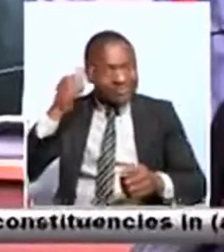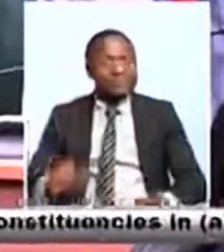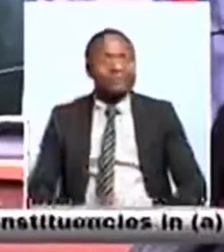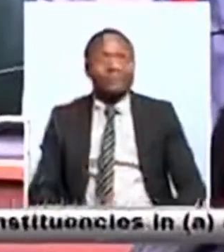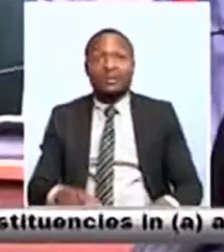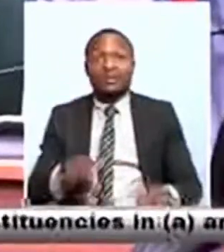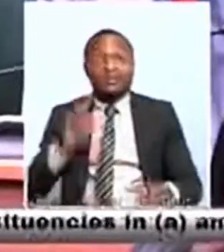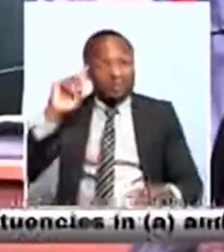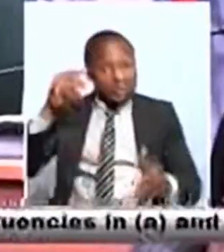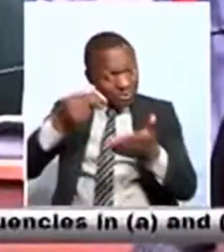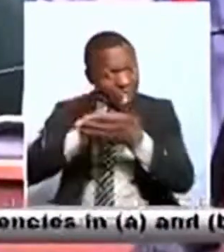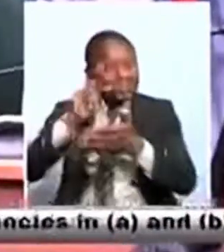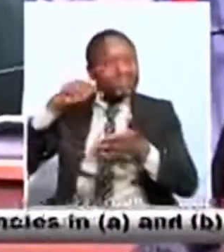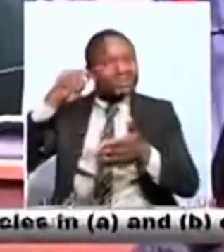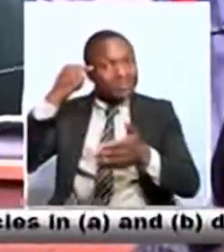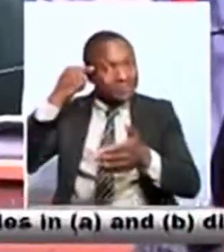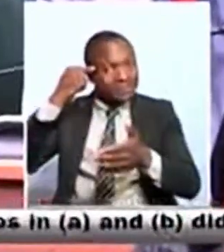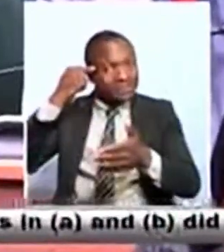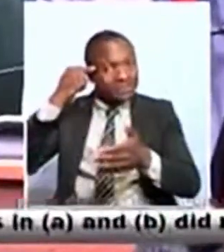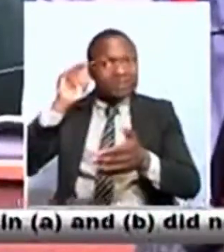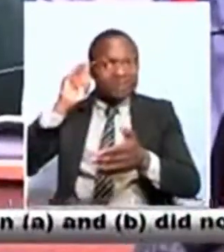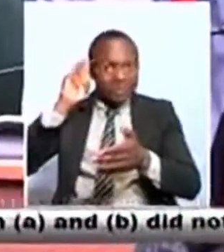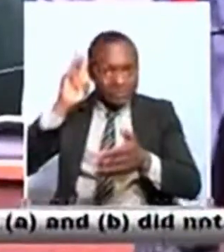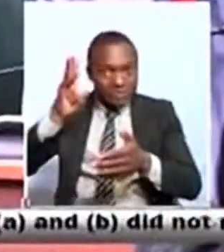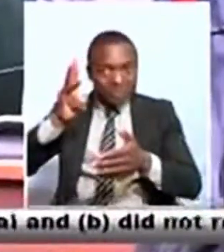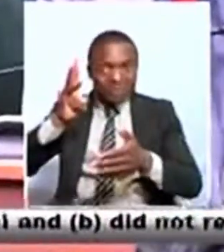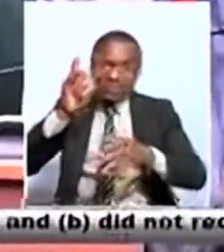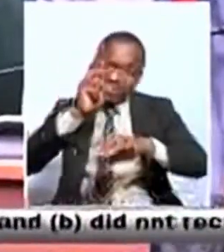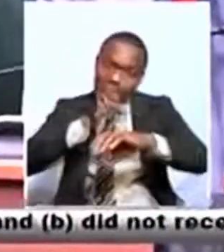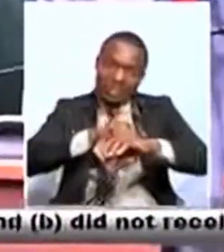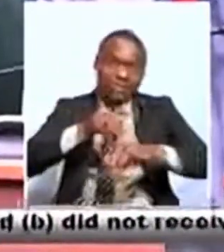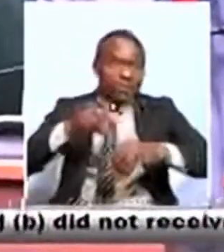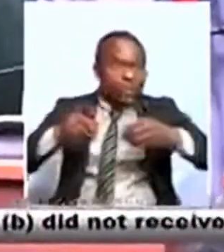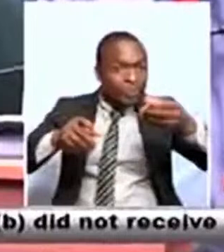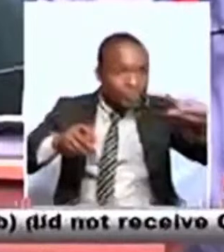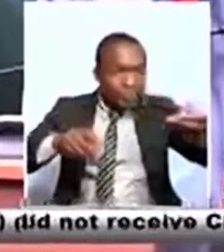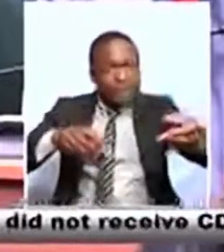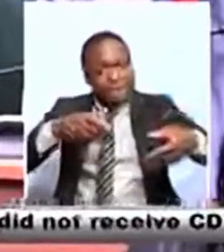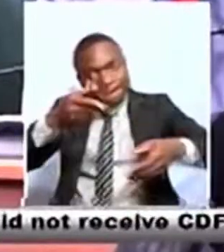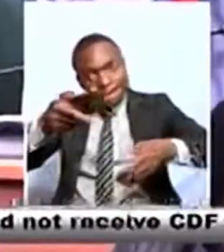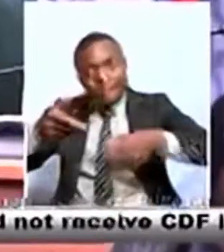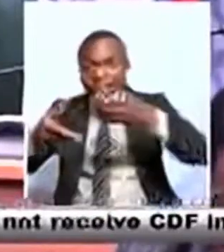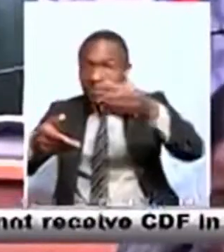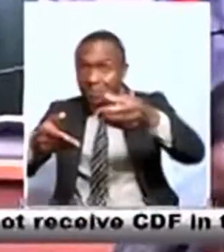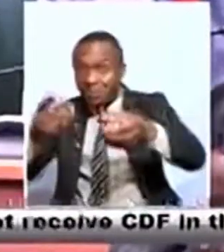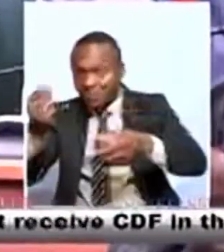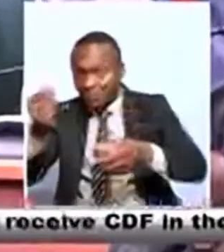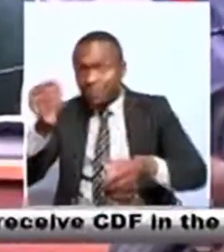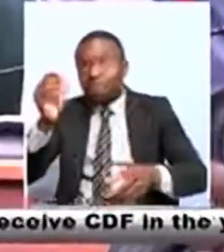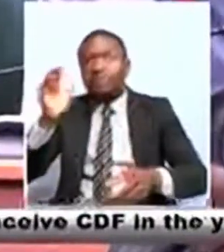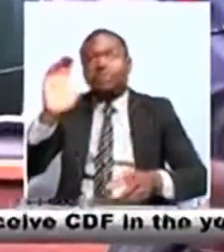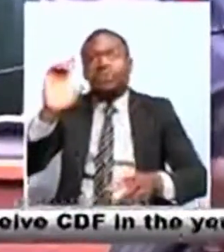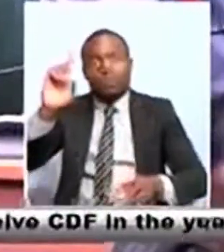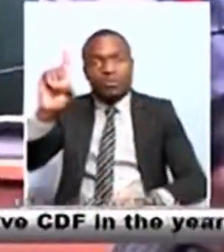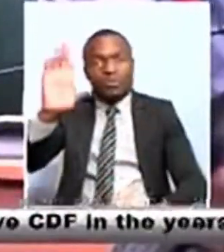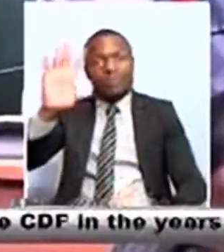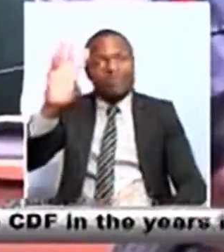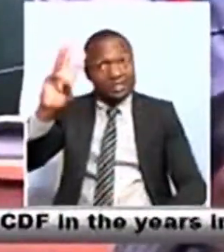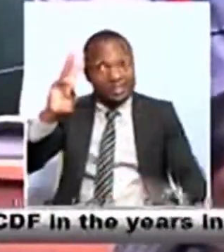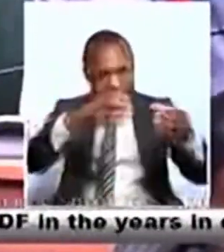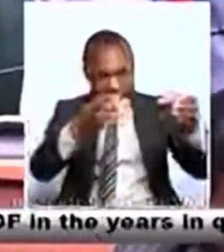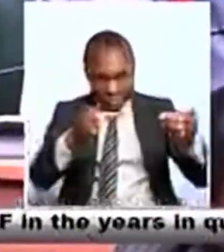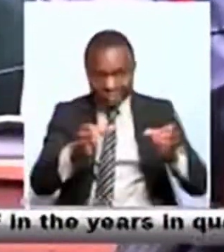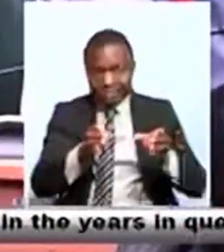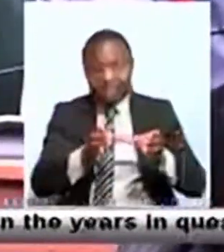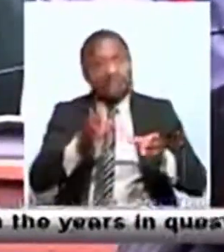this government, we shall timely disburse the money to all the 156 constituencies,